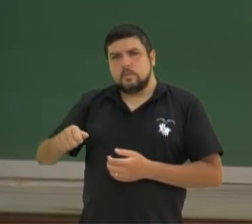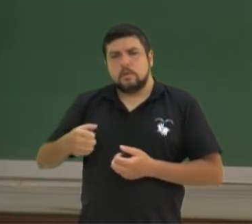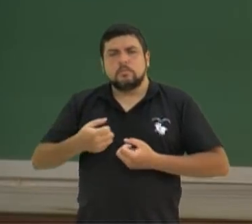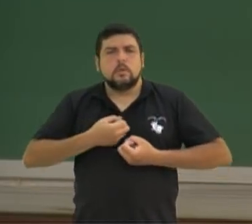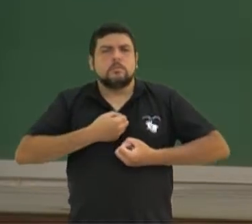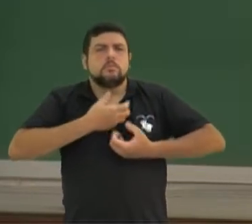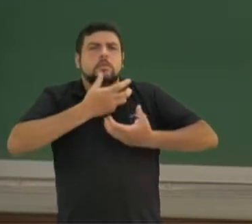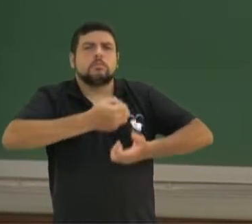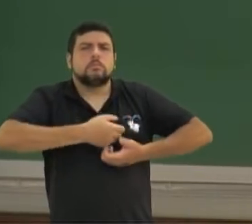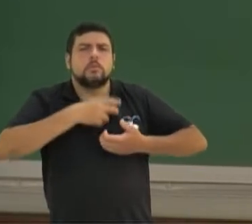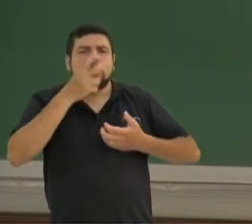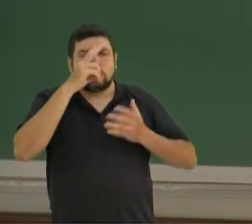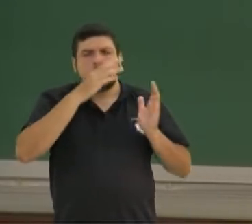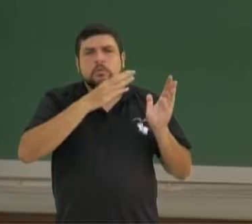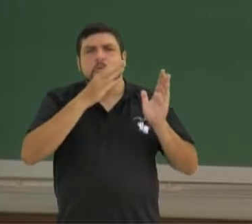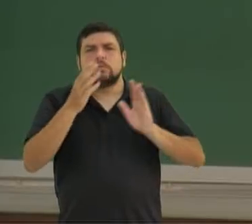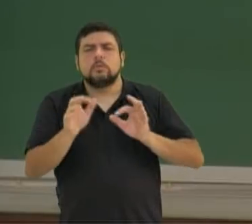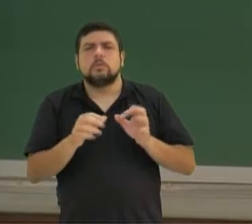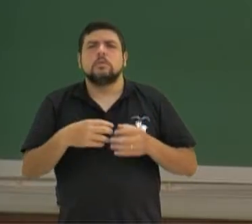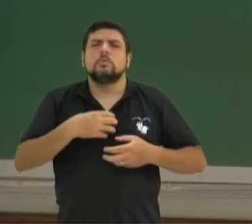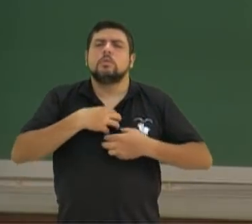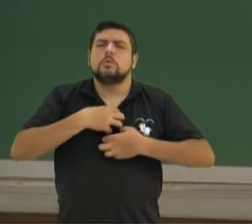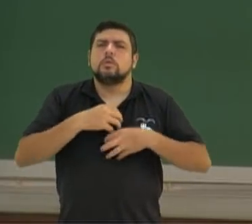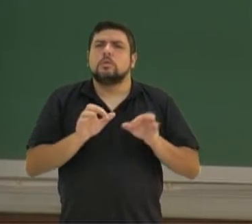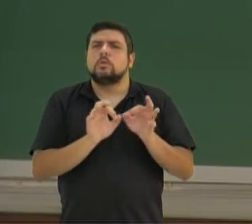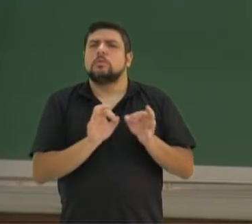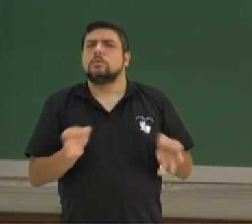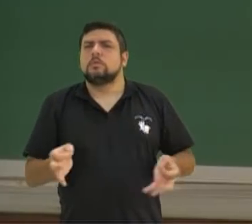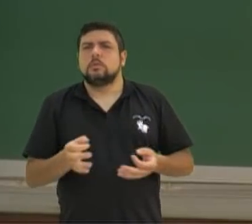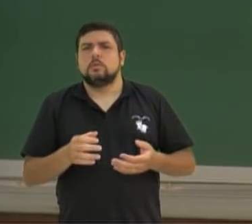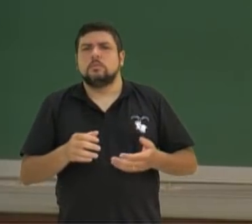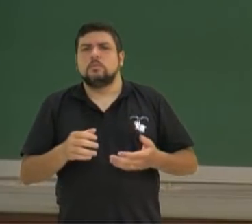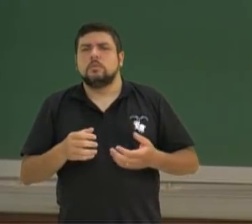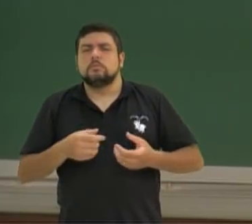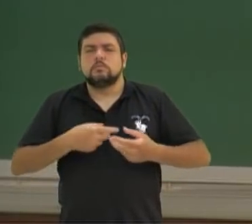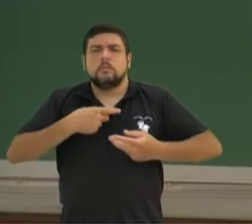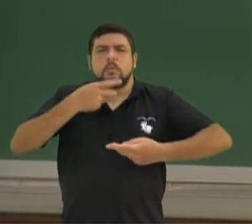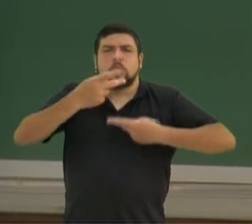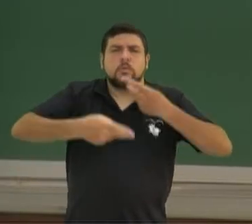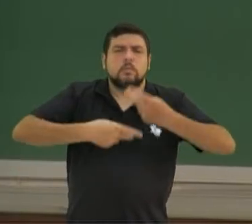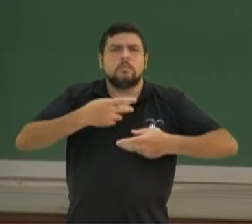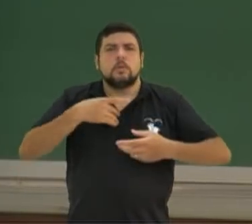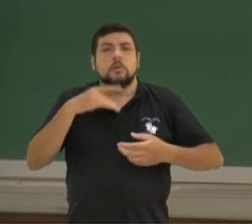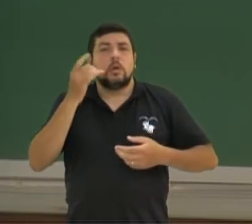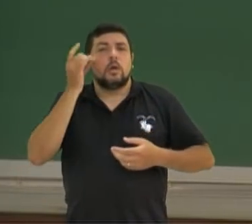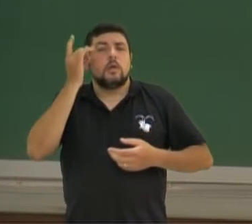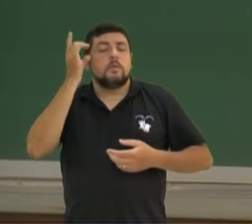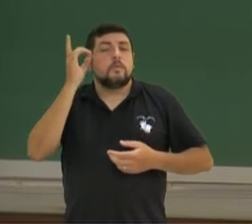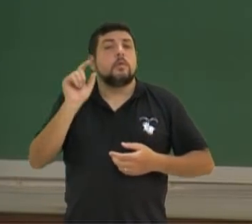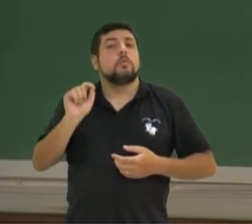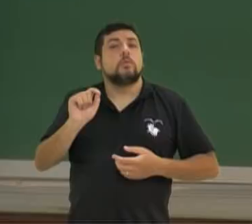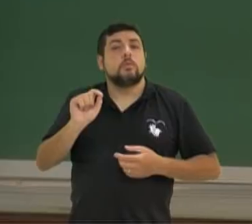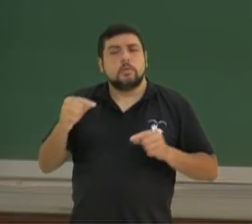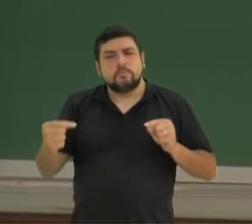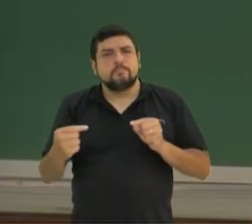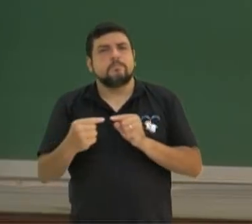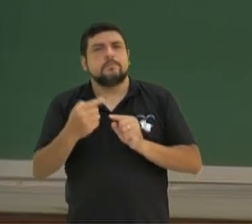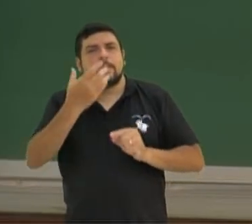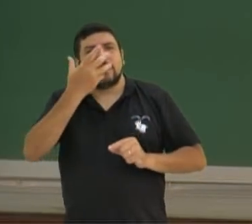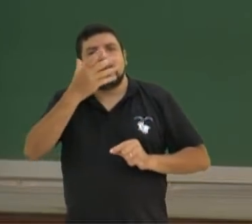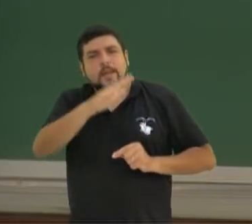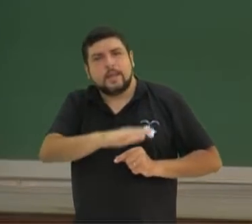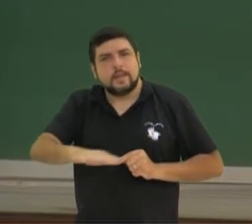and hate, inspiring message of hope in Malala's own